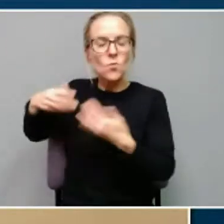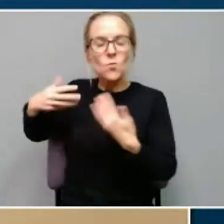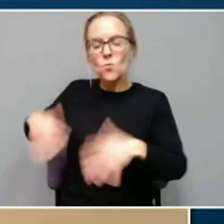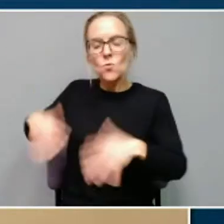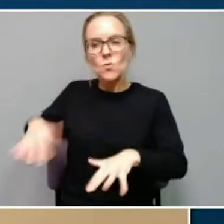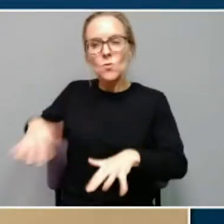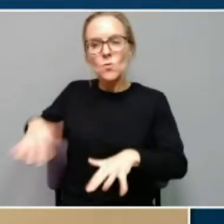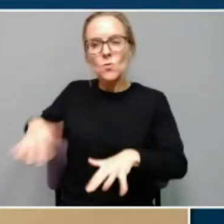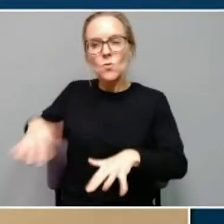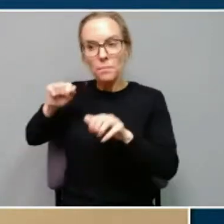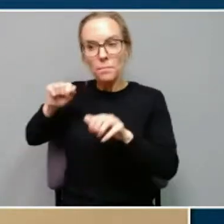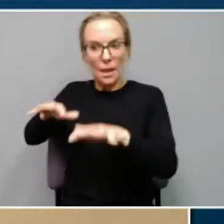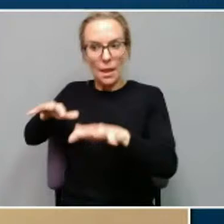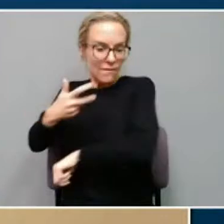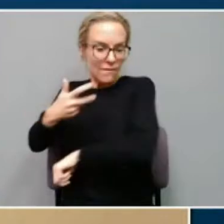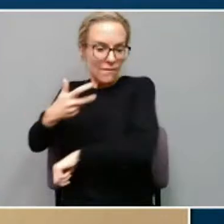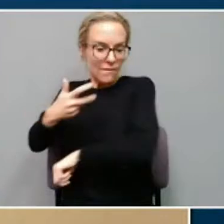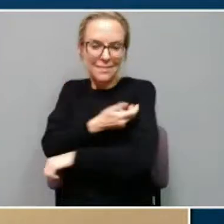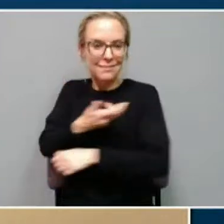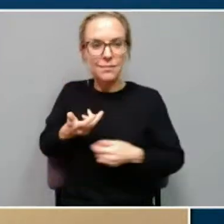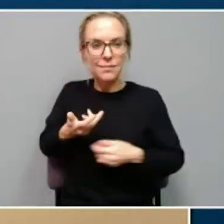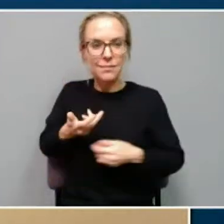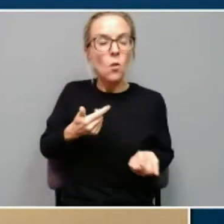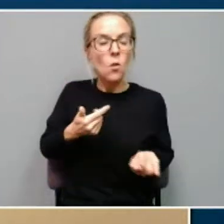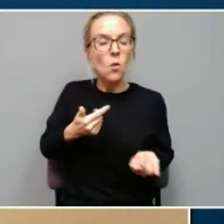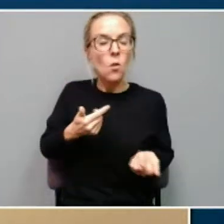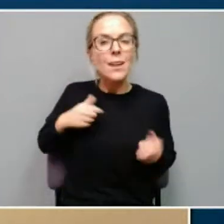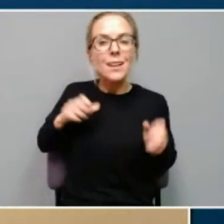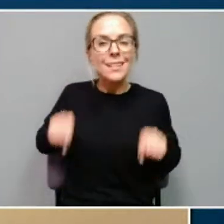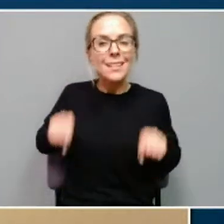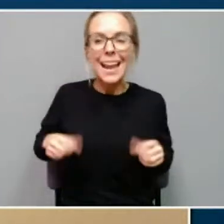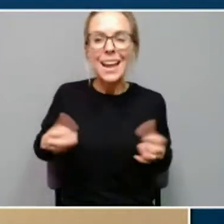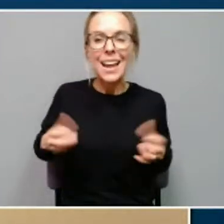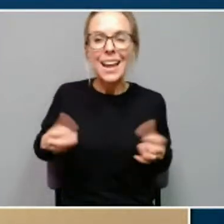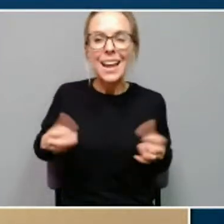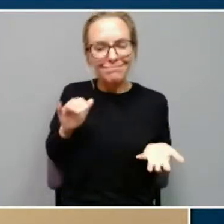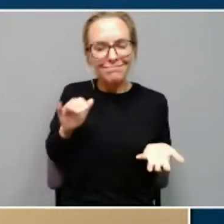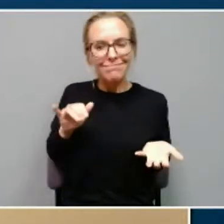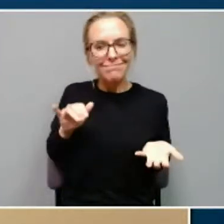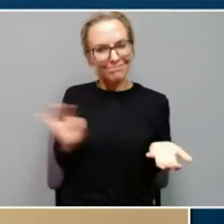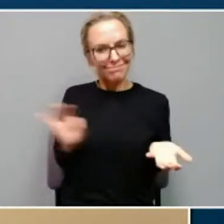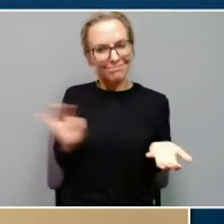vaccine, the least we can do is take it.